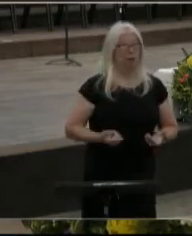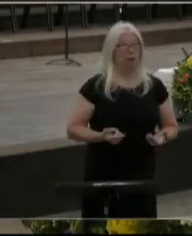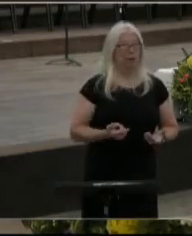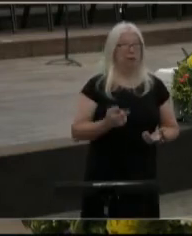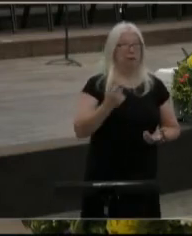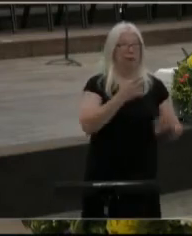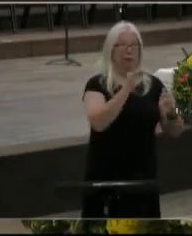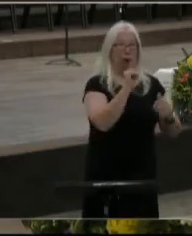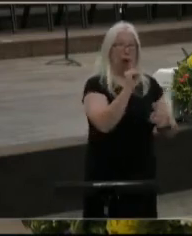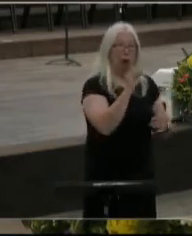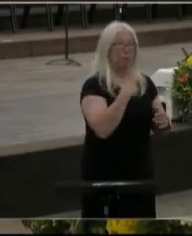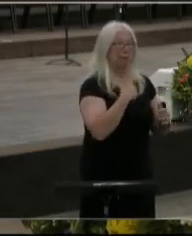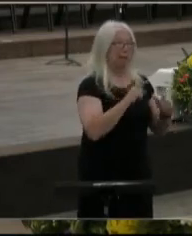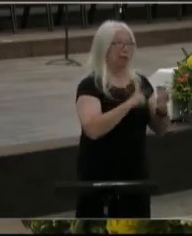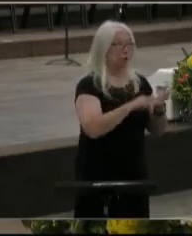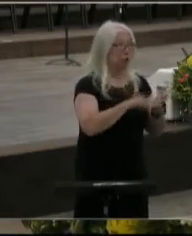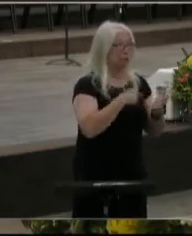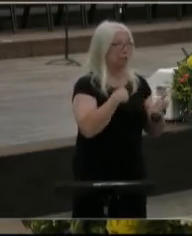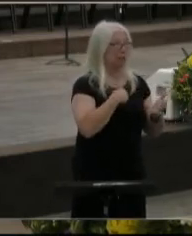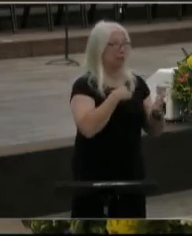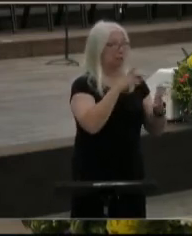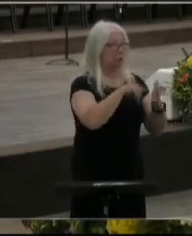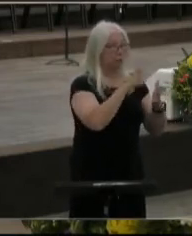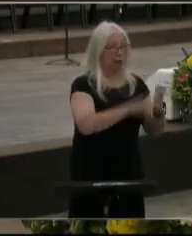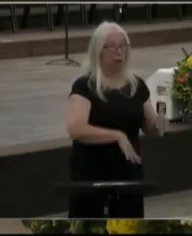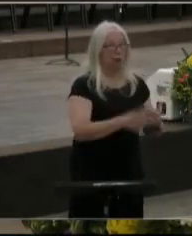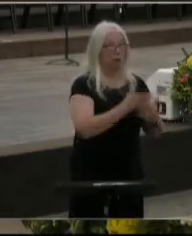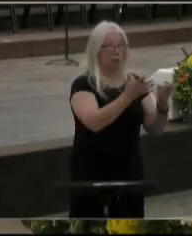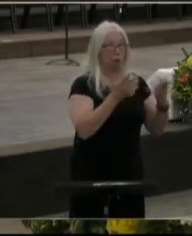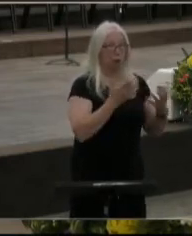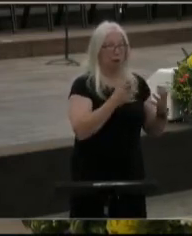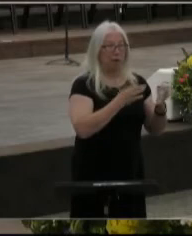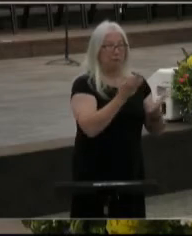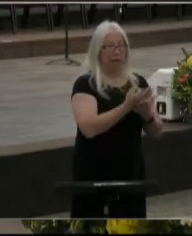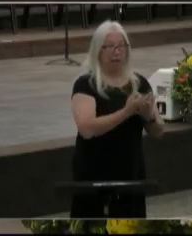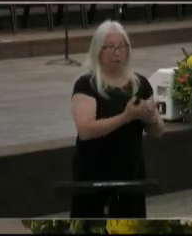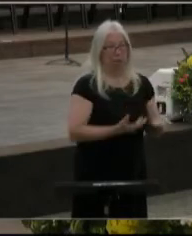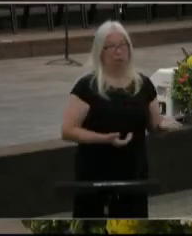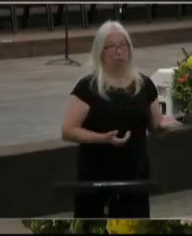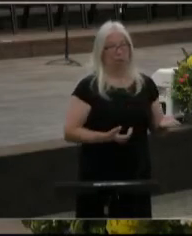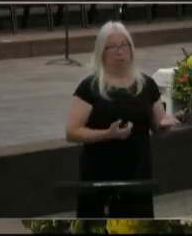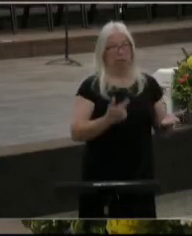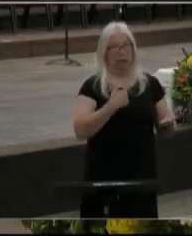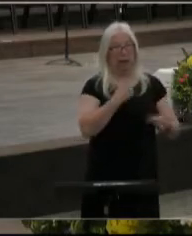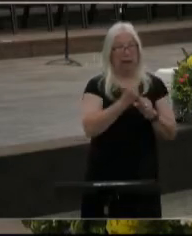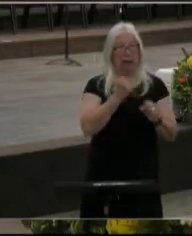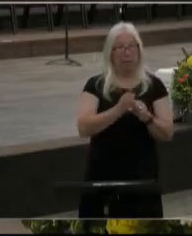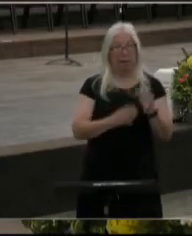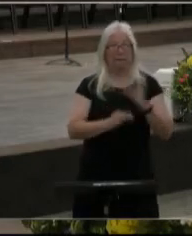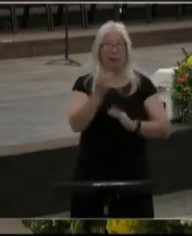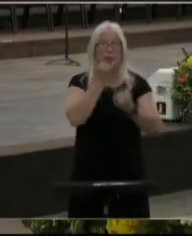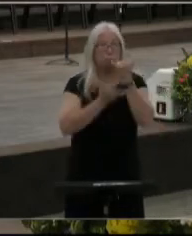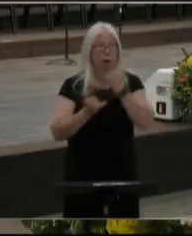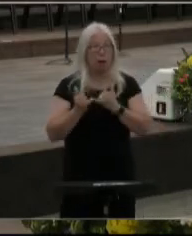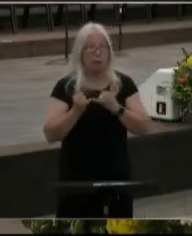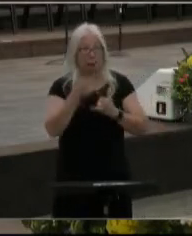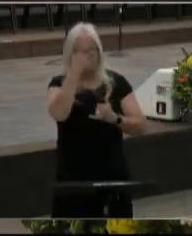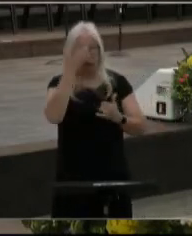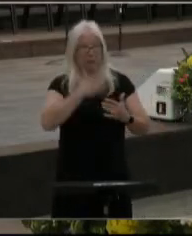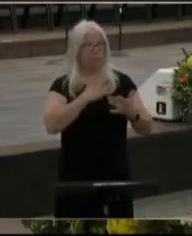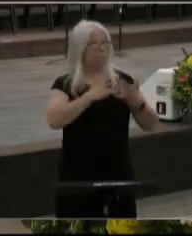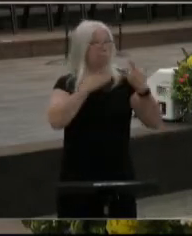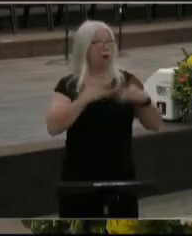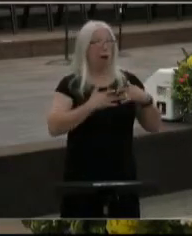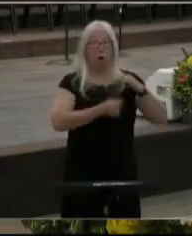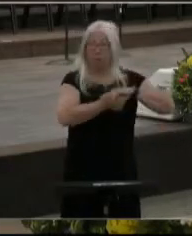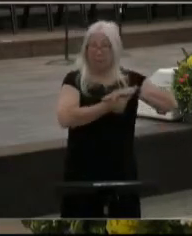They can audit me. They can check me. They can strip me down. They can do whatever they want to financially. And I may be found wrong, but it's not going to be because my heart